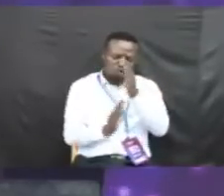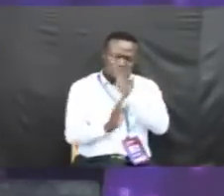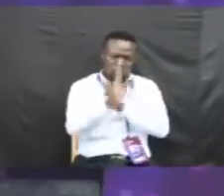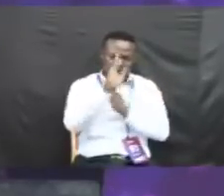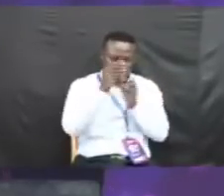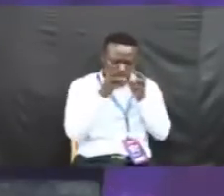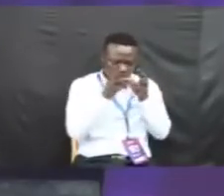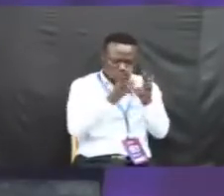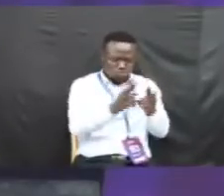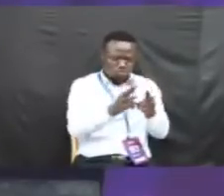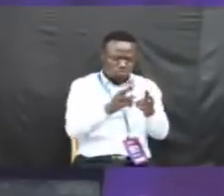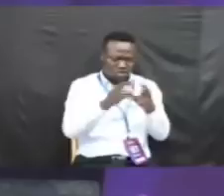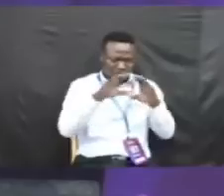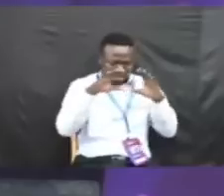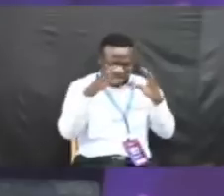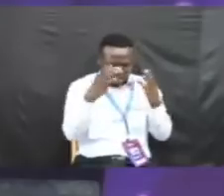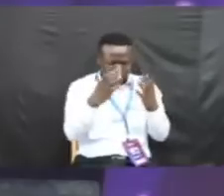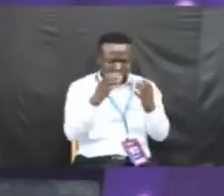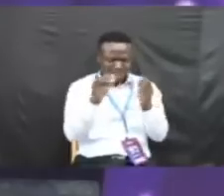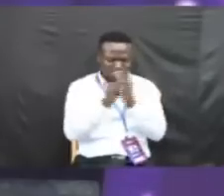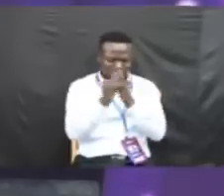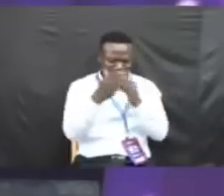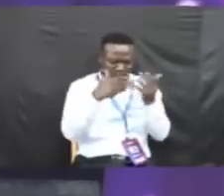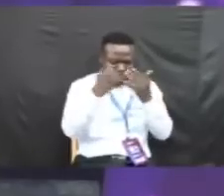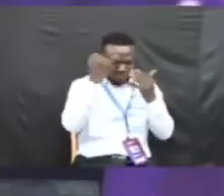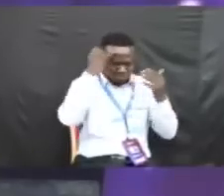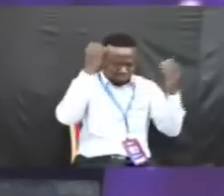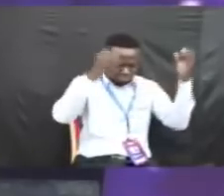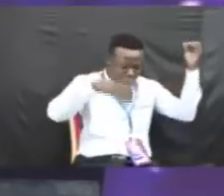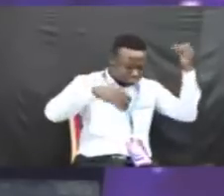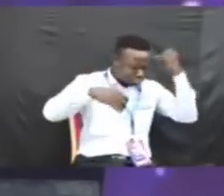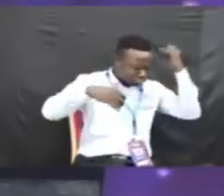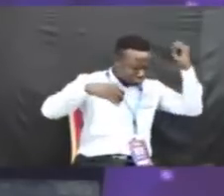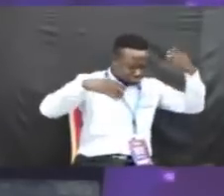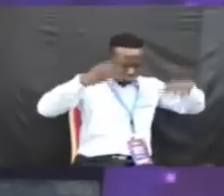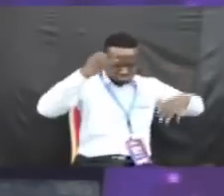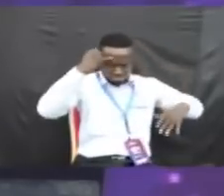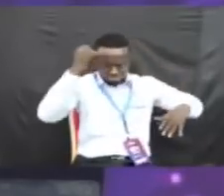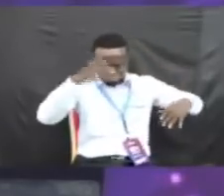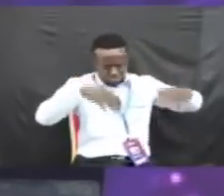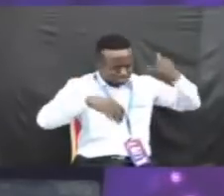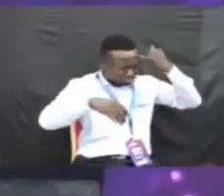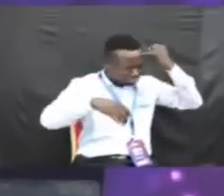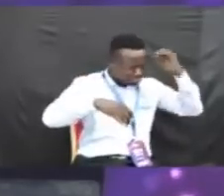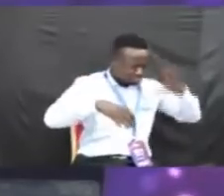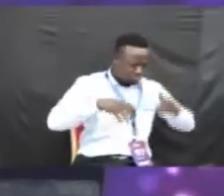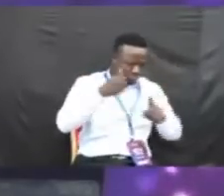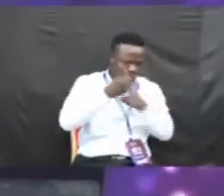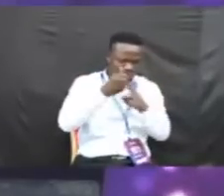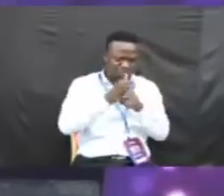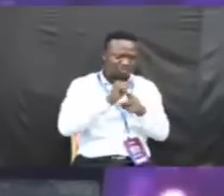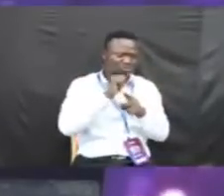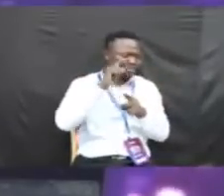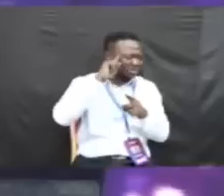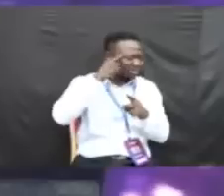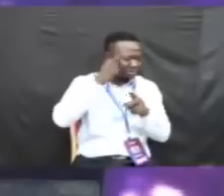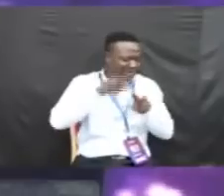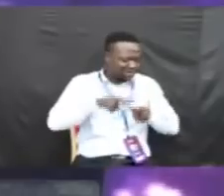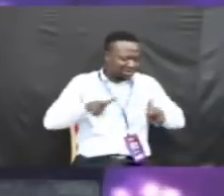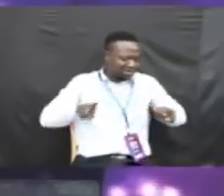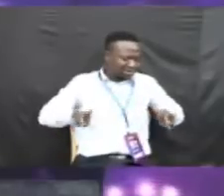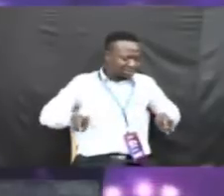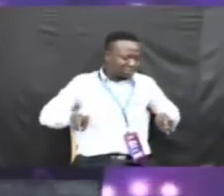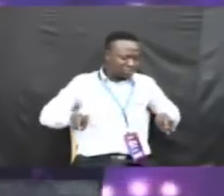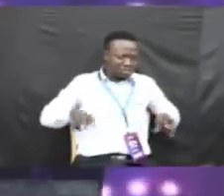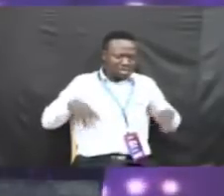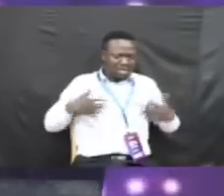their intellect. that the decisions that they make they will not go for selfish ambition and